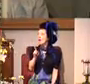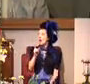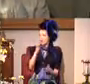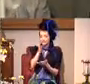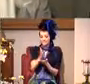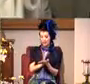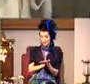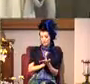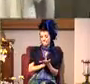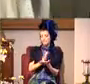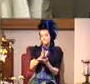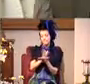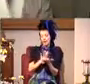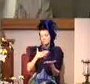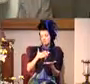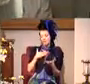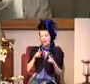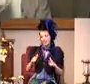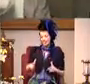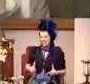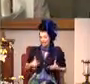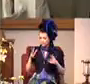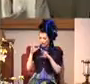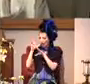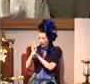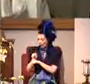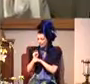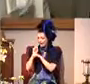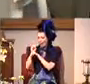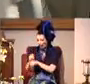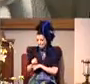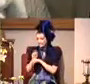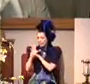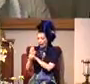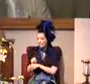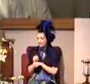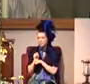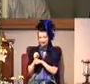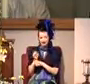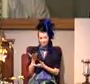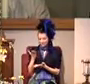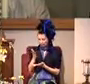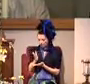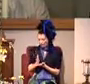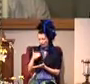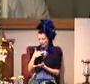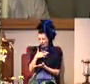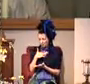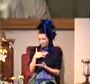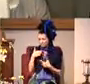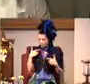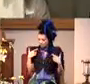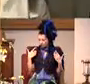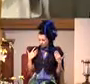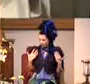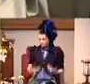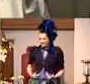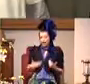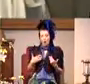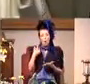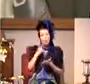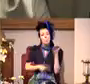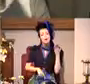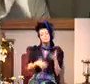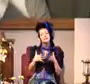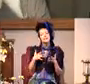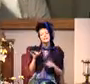in my life that have become so habit-formed, so a part of me, that I often wonder what it would be like if they